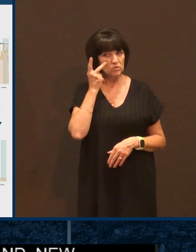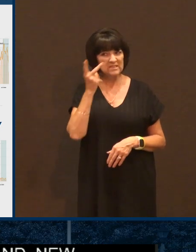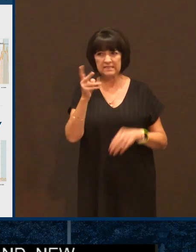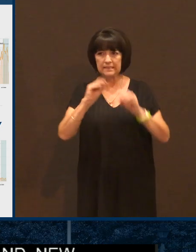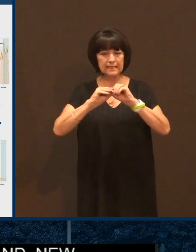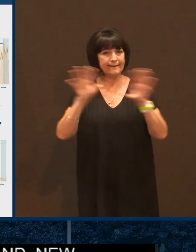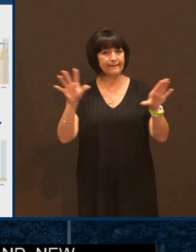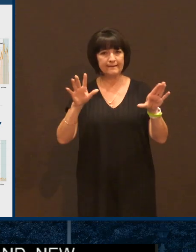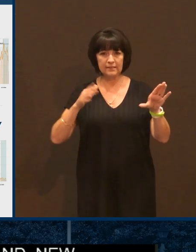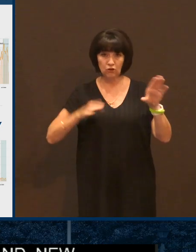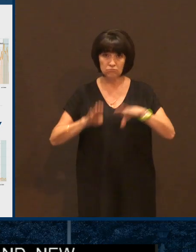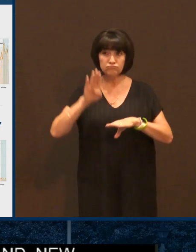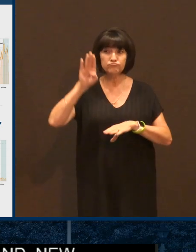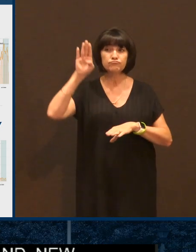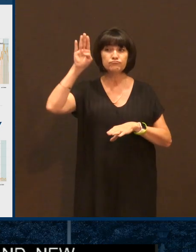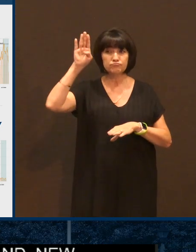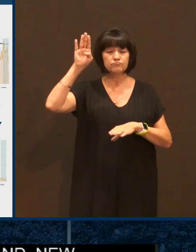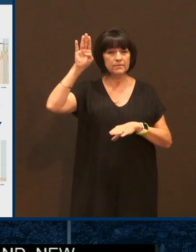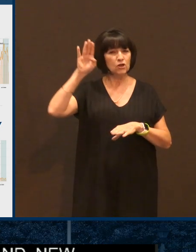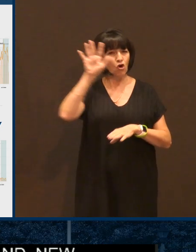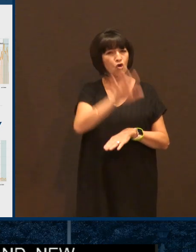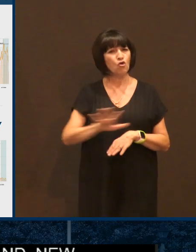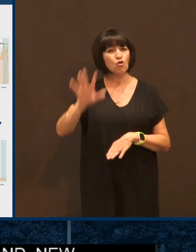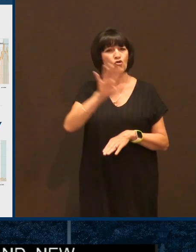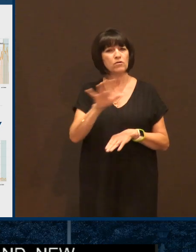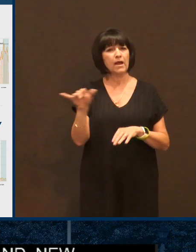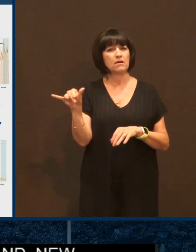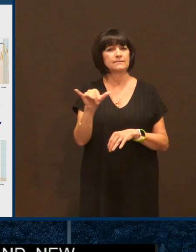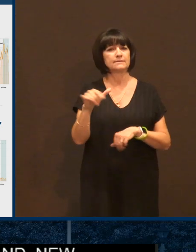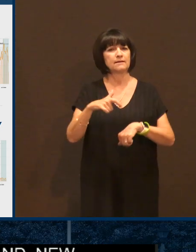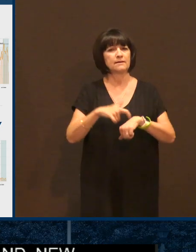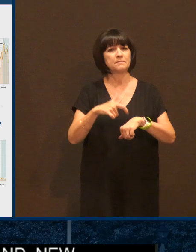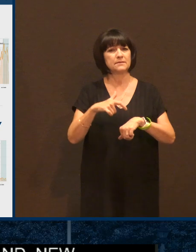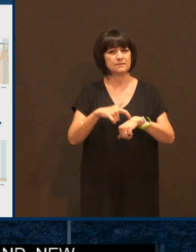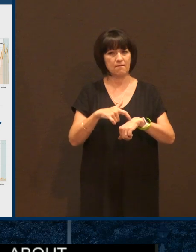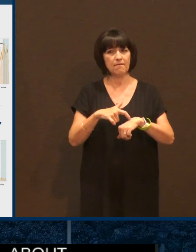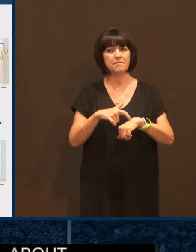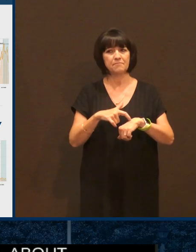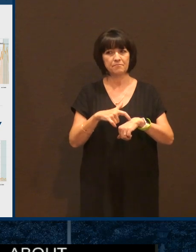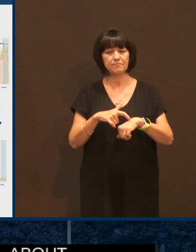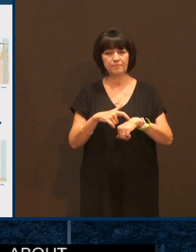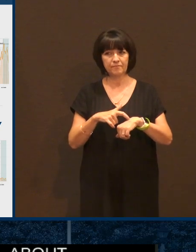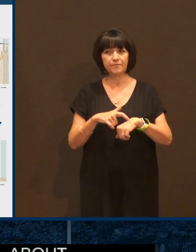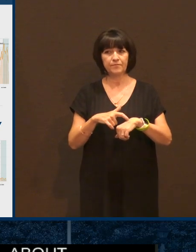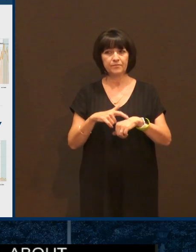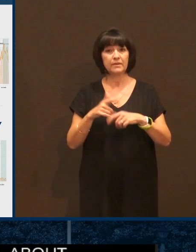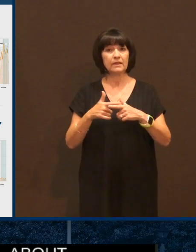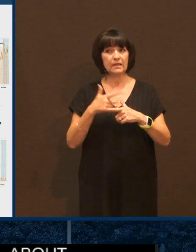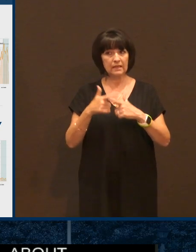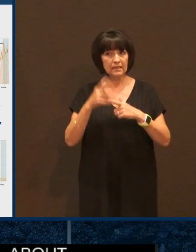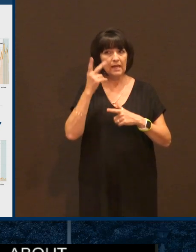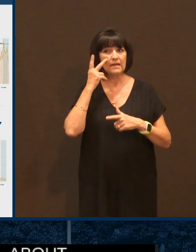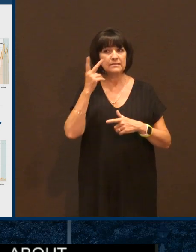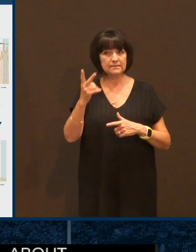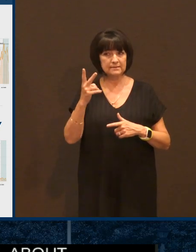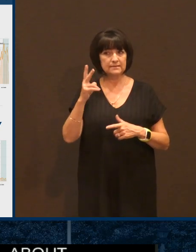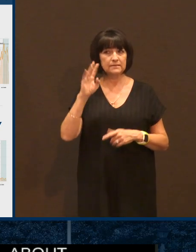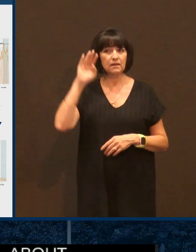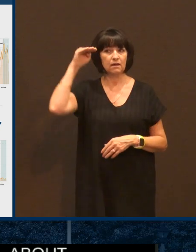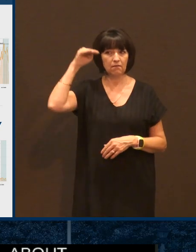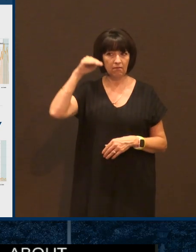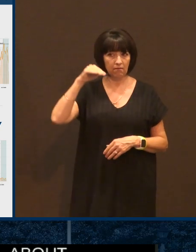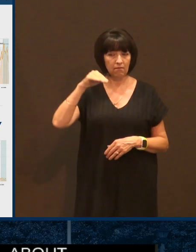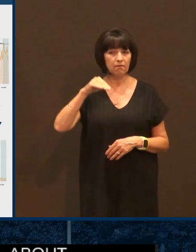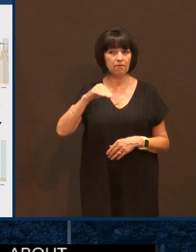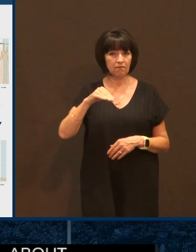at the same time, there's pretty significant decline. And then in the case of Delaware, Maryland, and even New York